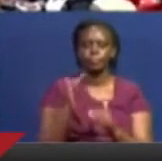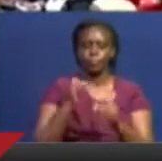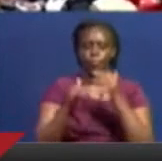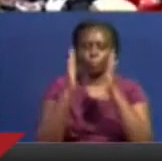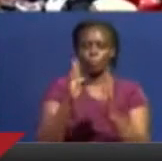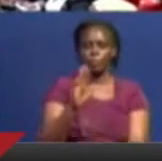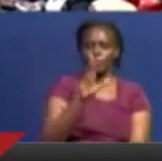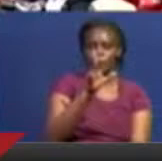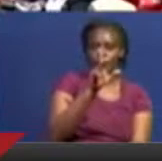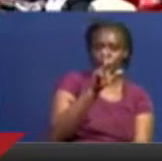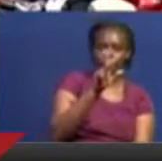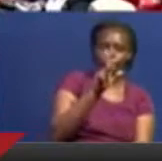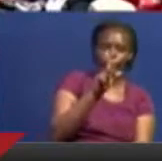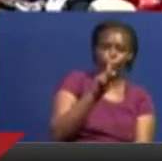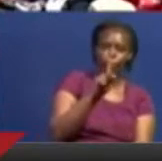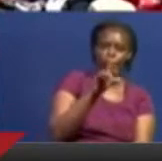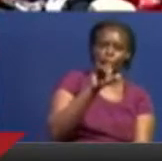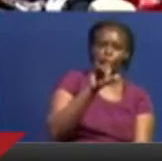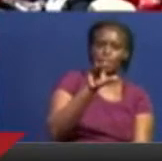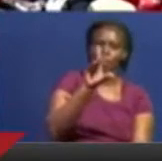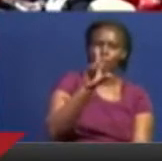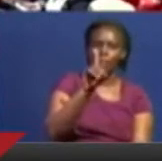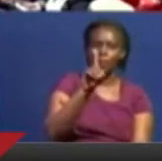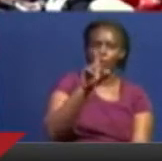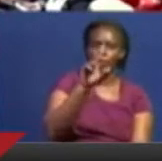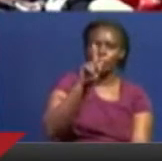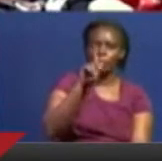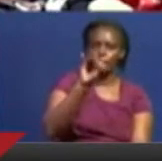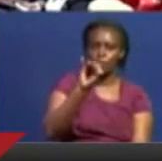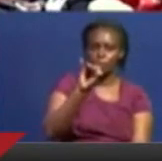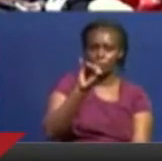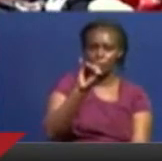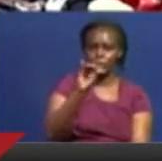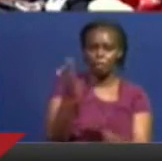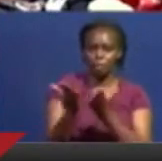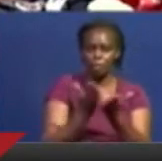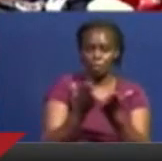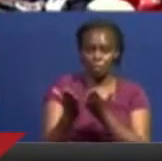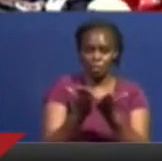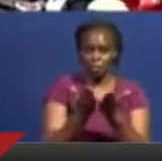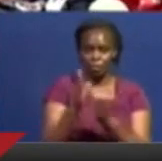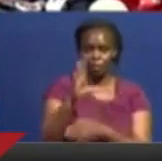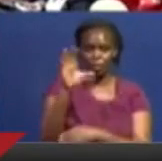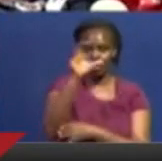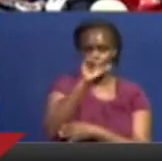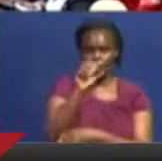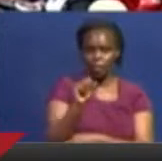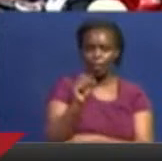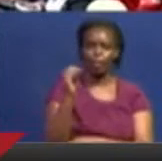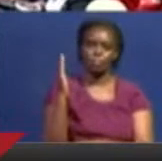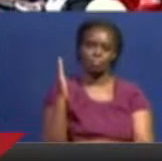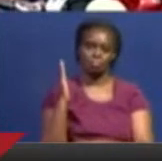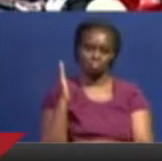Professor Kindiki is currently serving as the Cabinet Secretary for Interior and National Administration, a role he has held